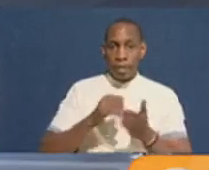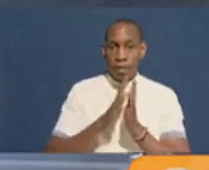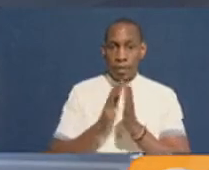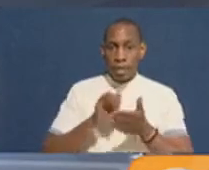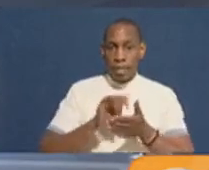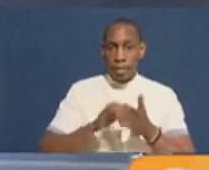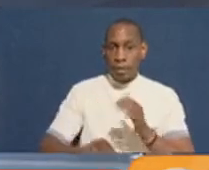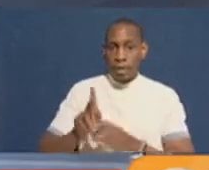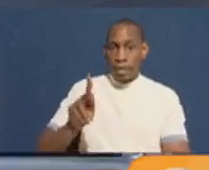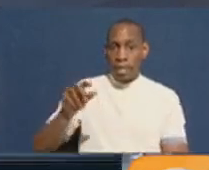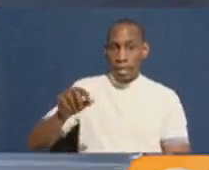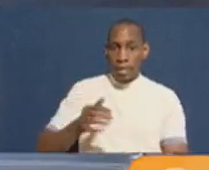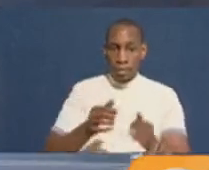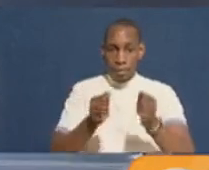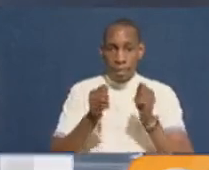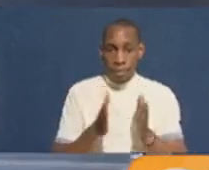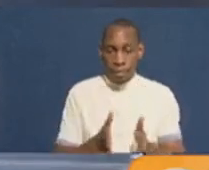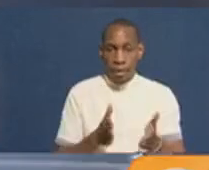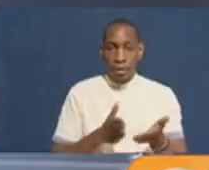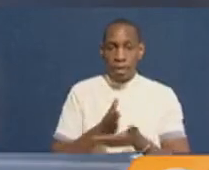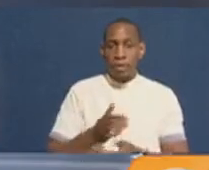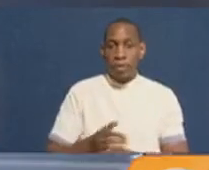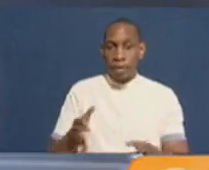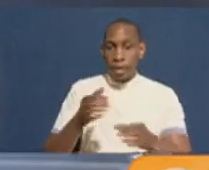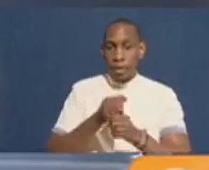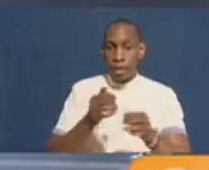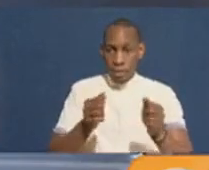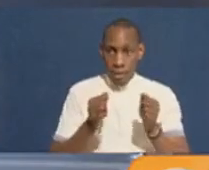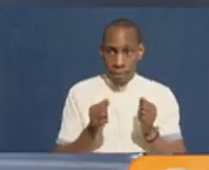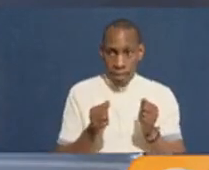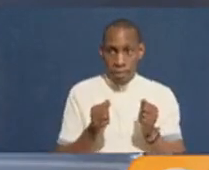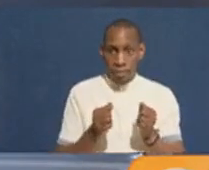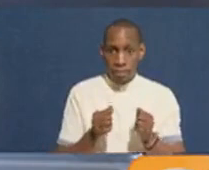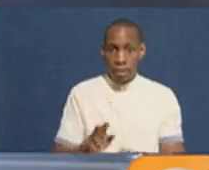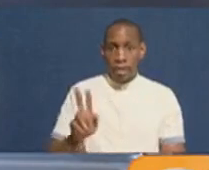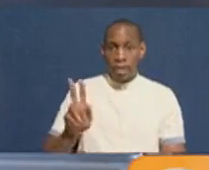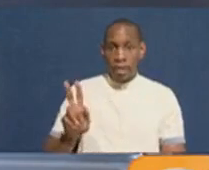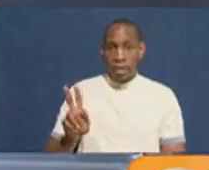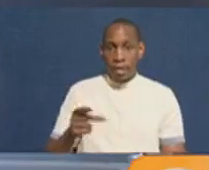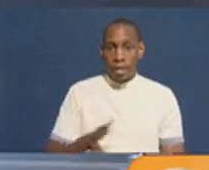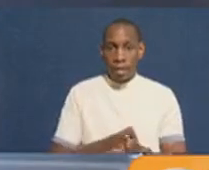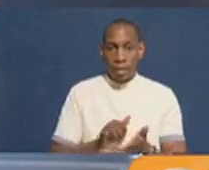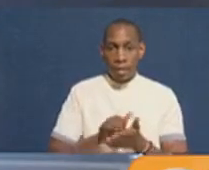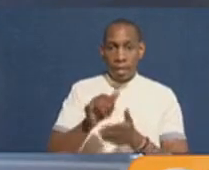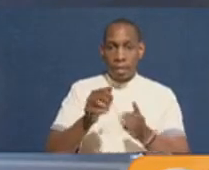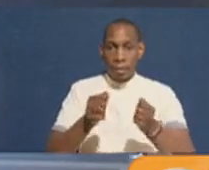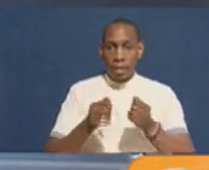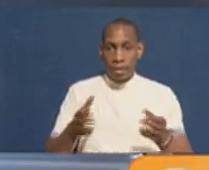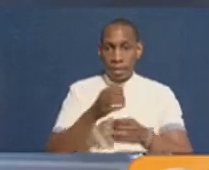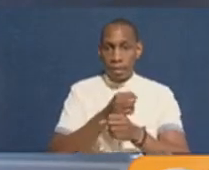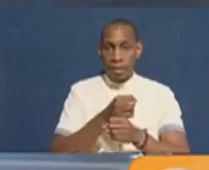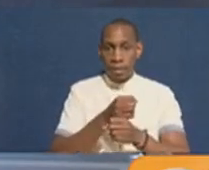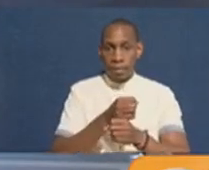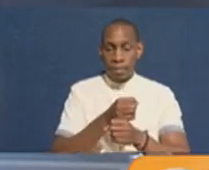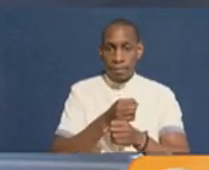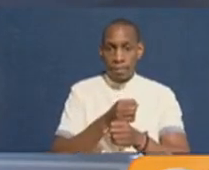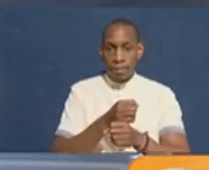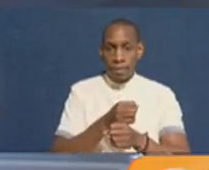that Kenya Airways pilots, through their association, the Kenya Airline Pilots Association,